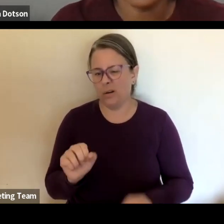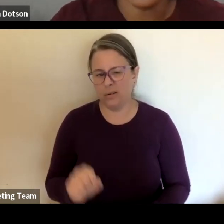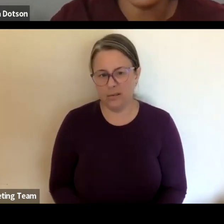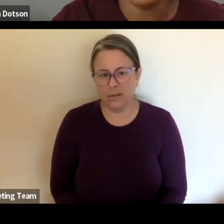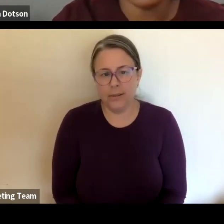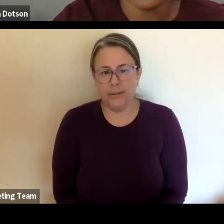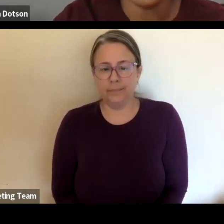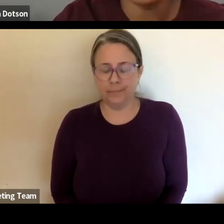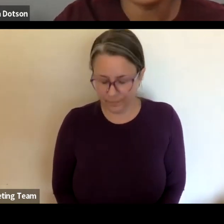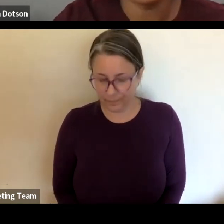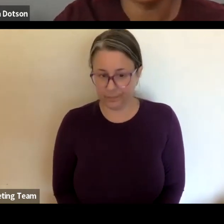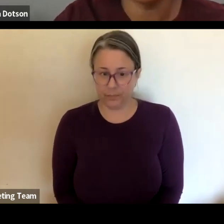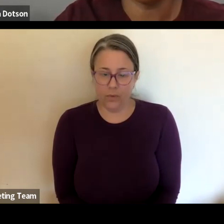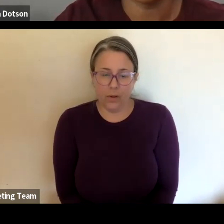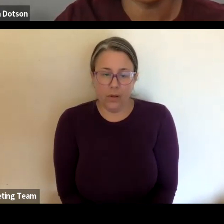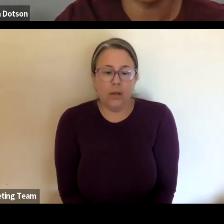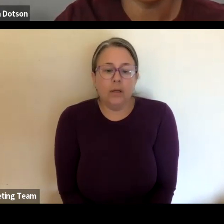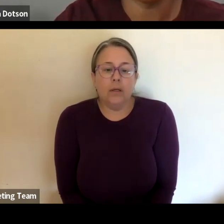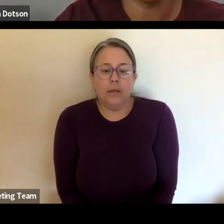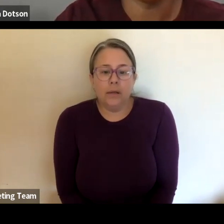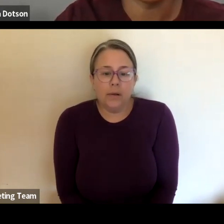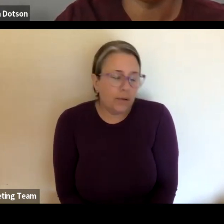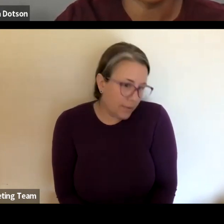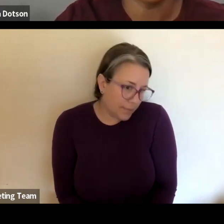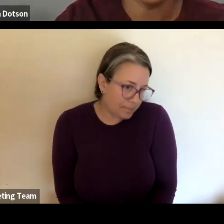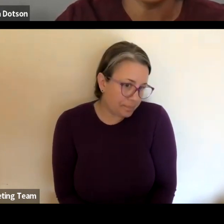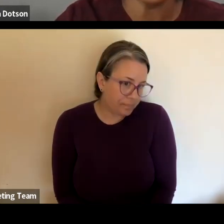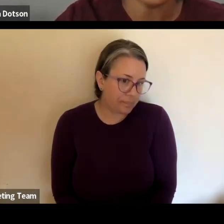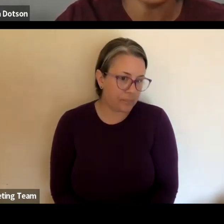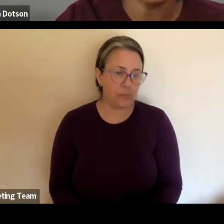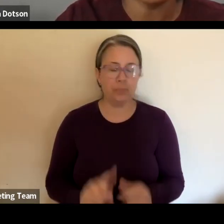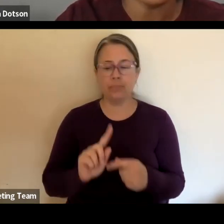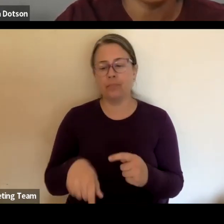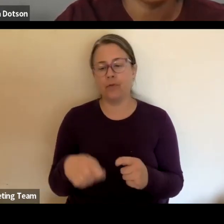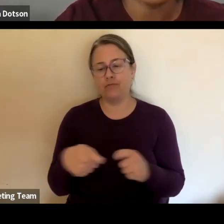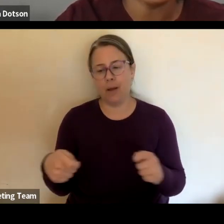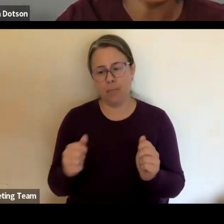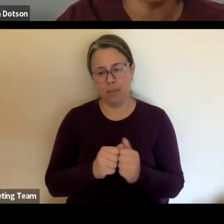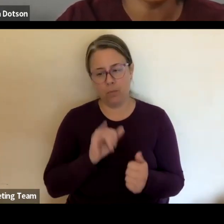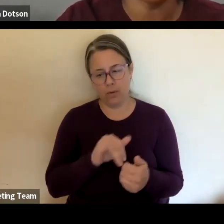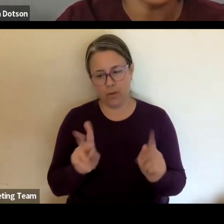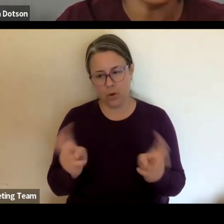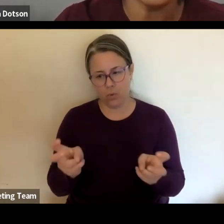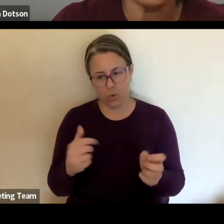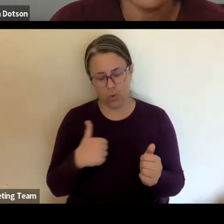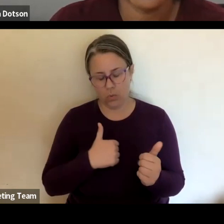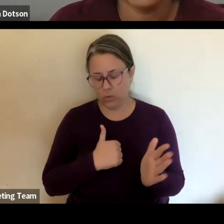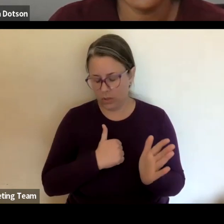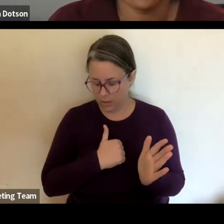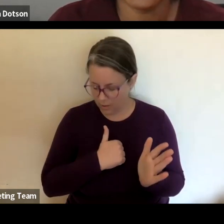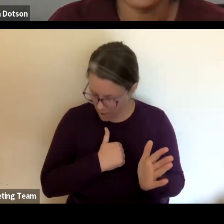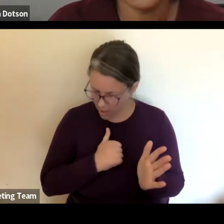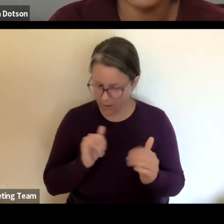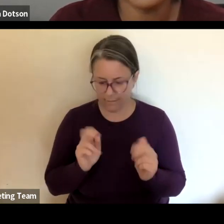So I will end with this quote that I absolutely love from a person who I very much respected and was